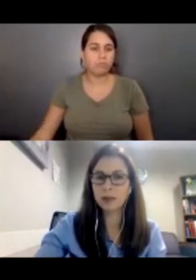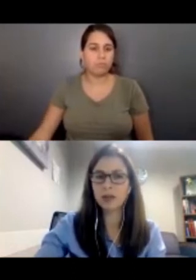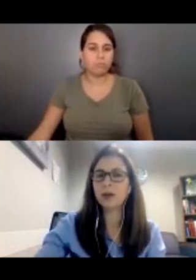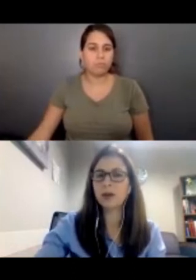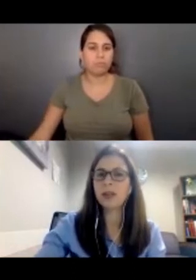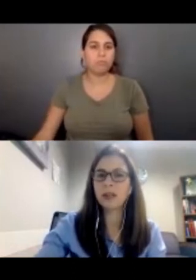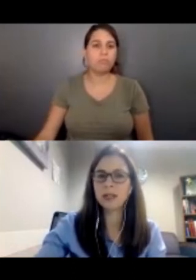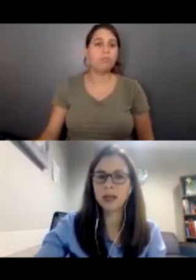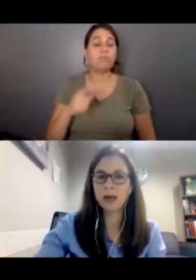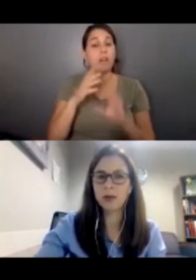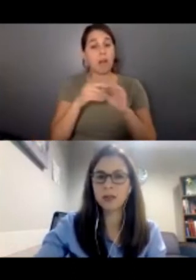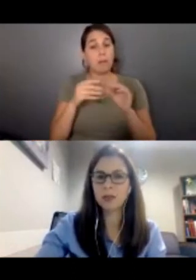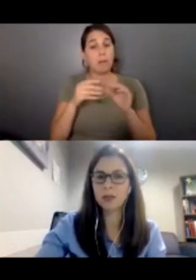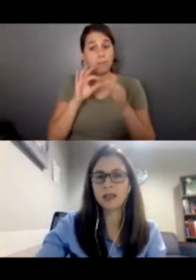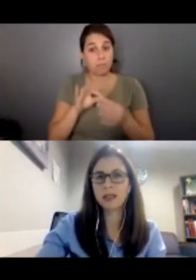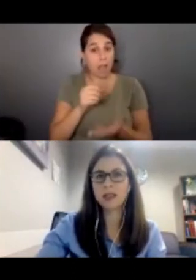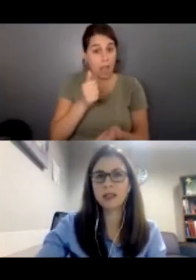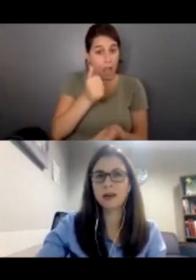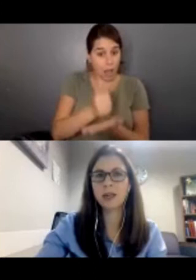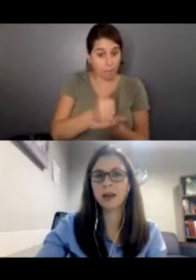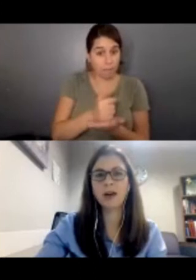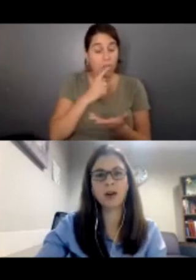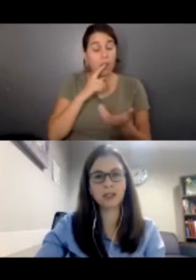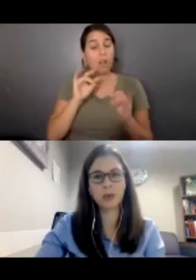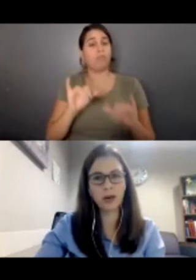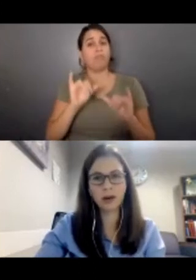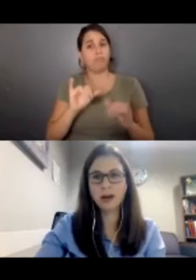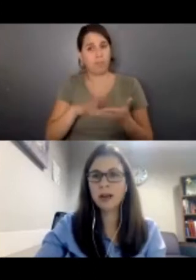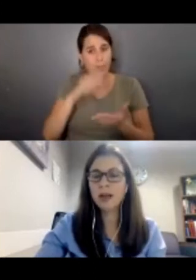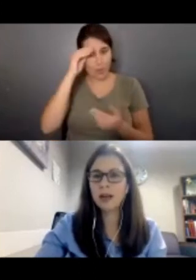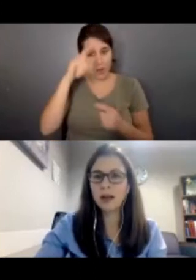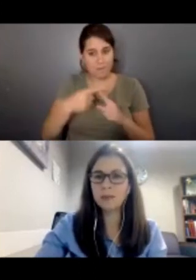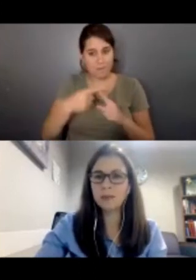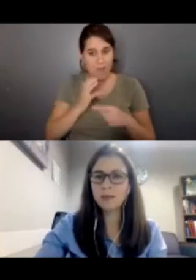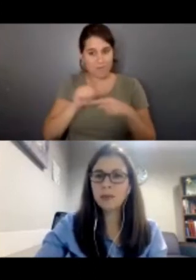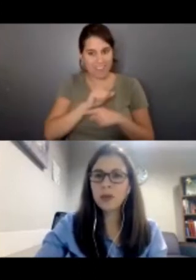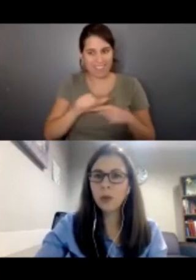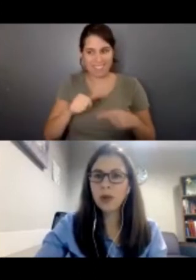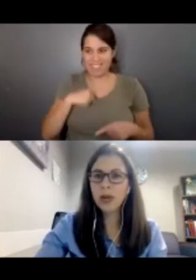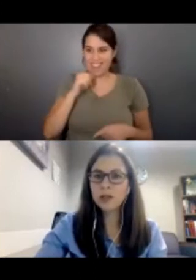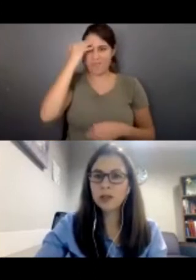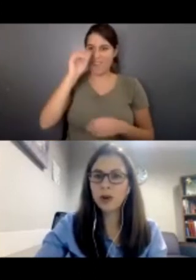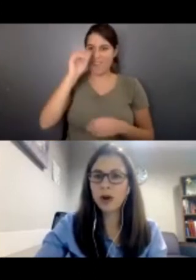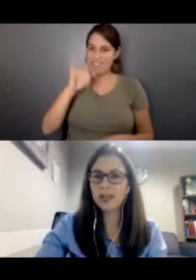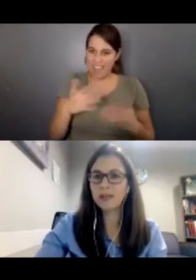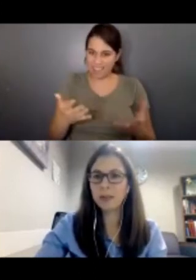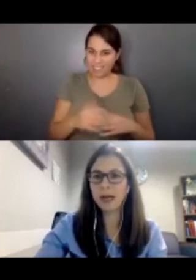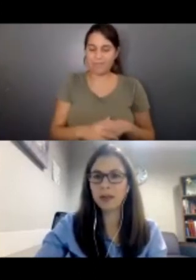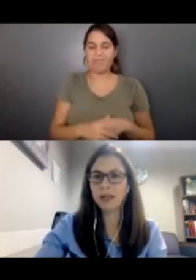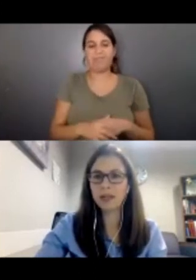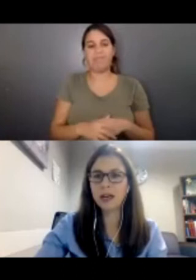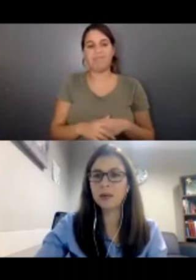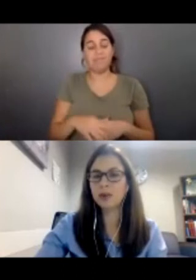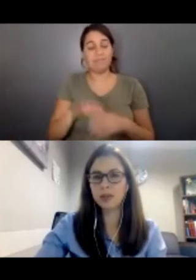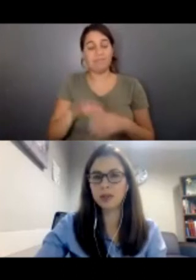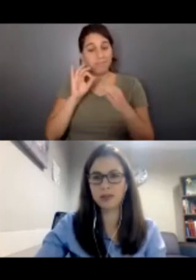of being able to learn things about one's practice that we aren't always aware. We also often get feedback about